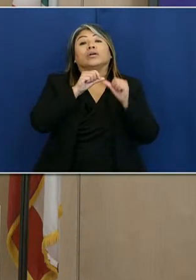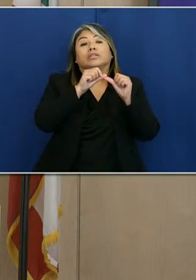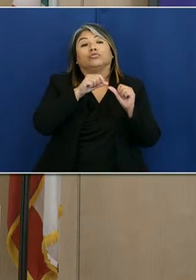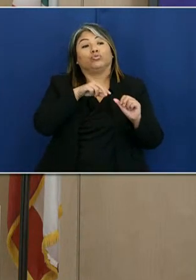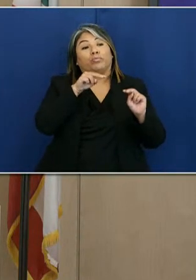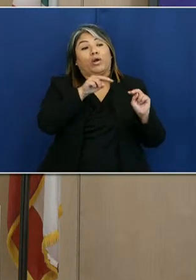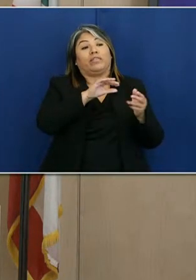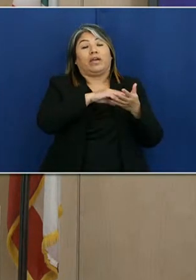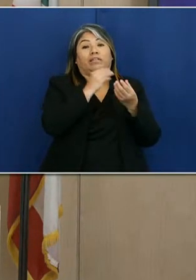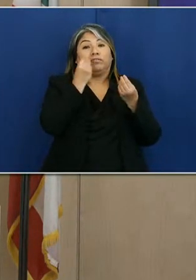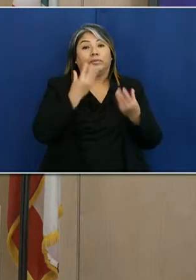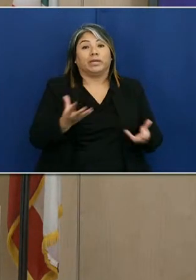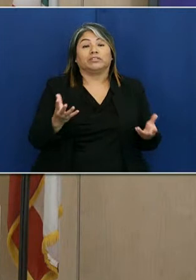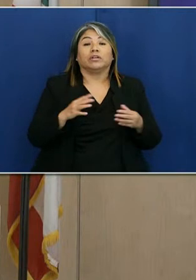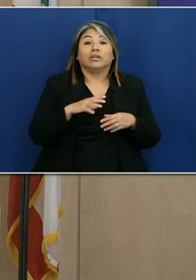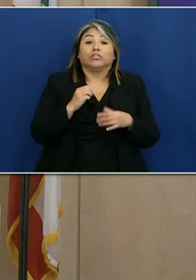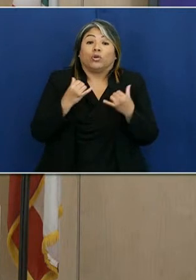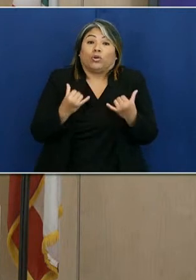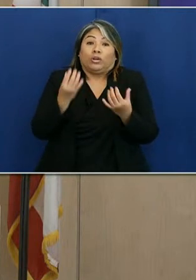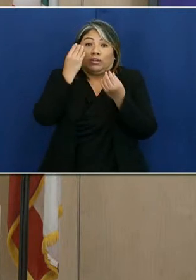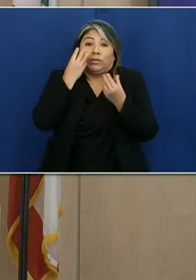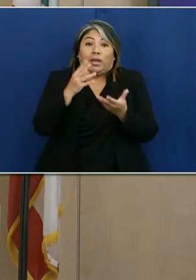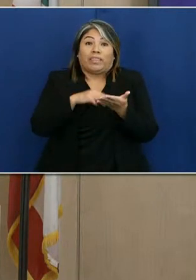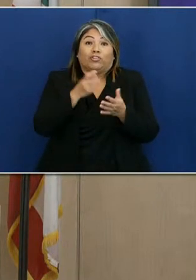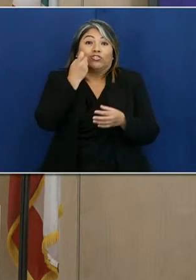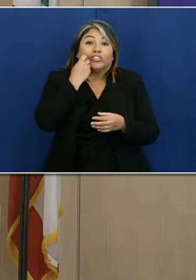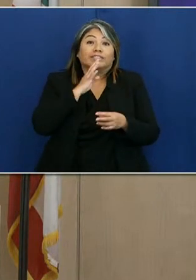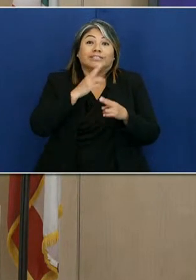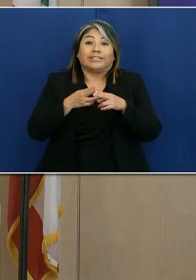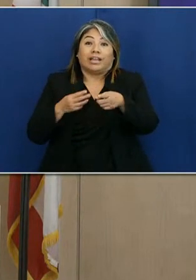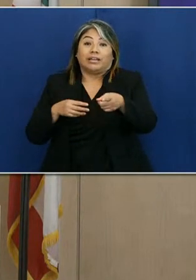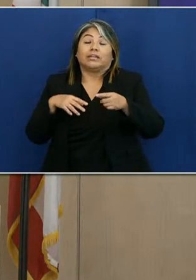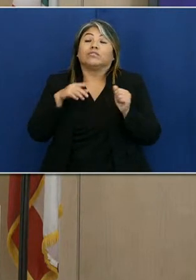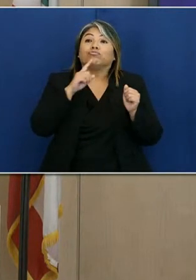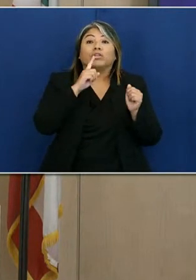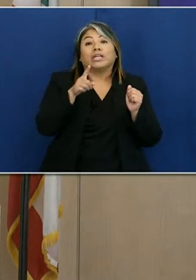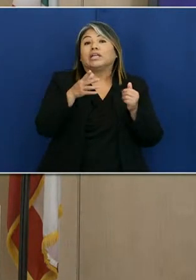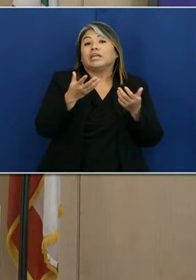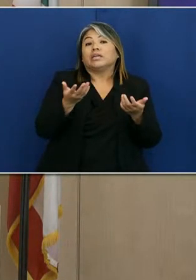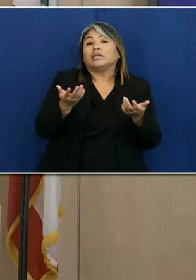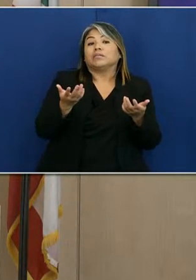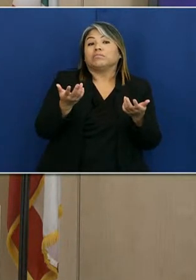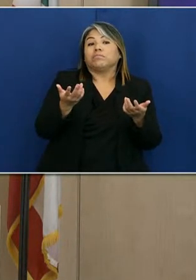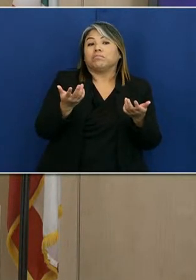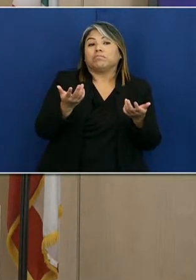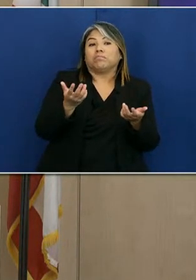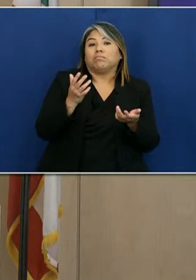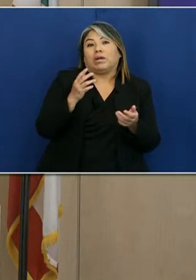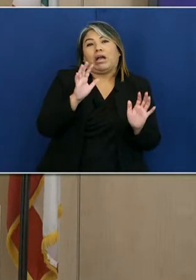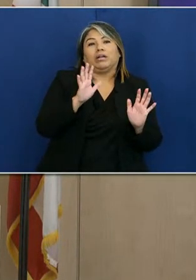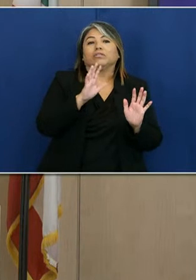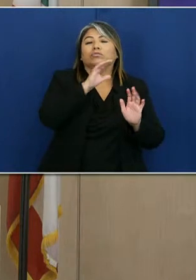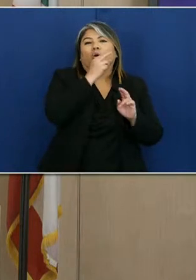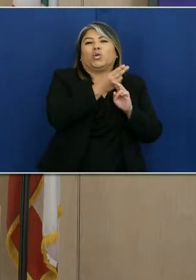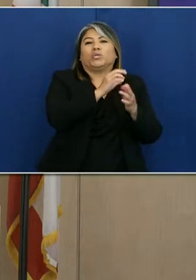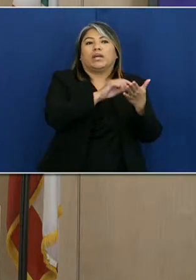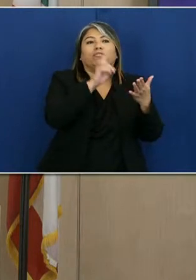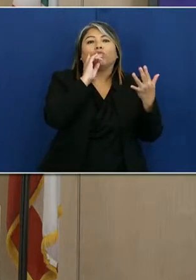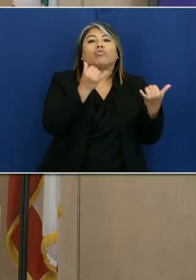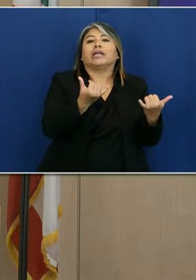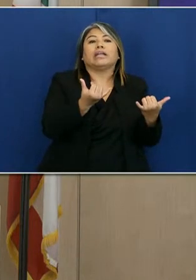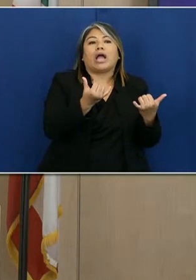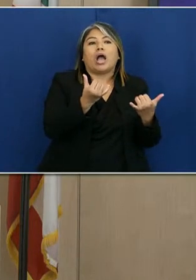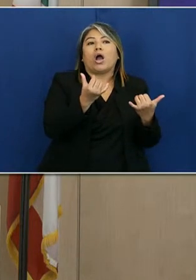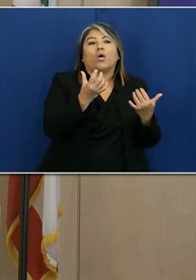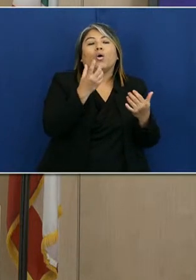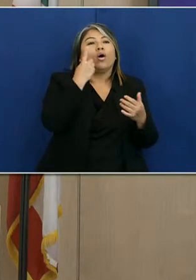that information. So the current information that you've just stated, really, I wouldn't use that for right now